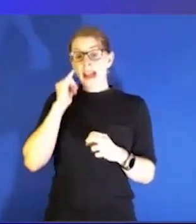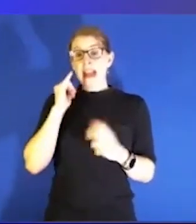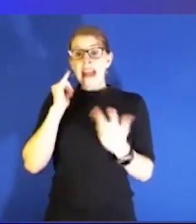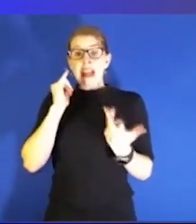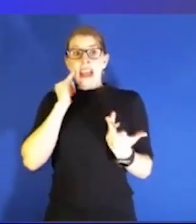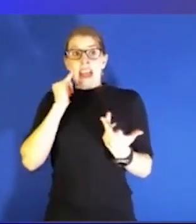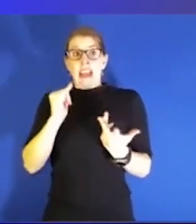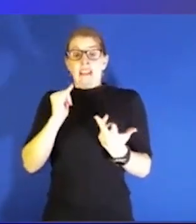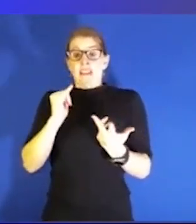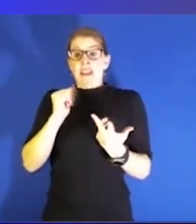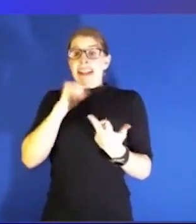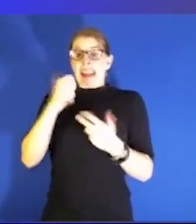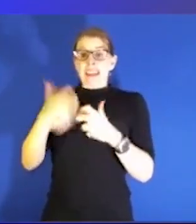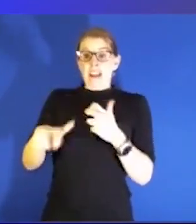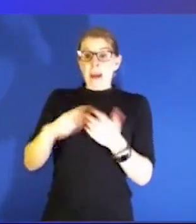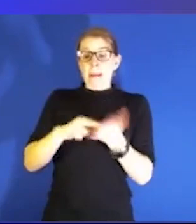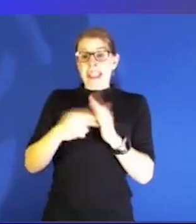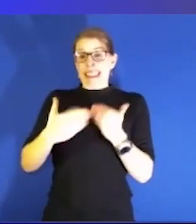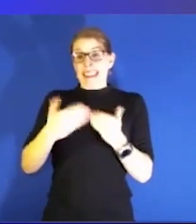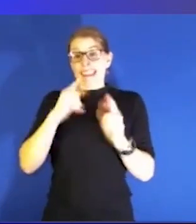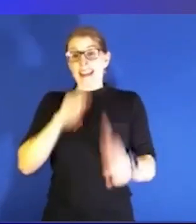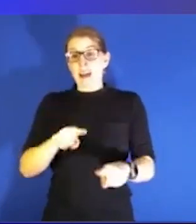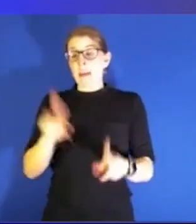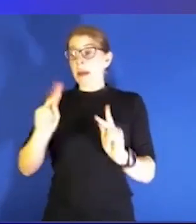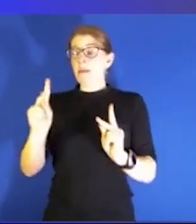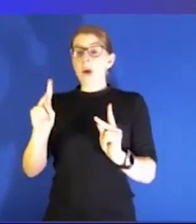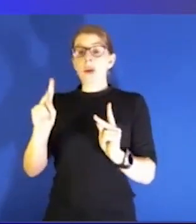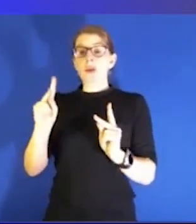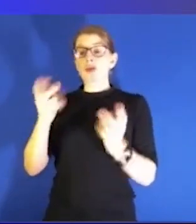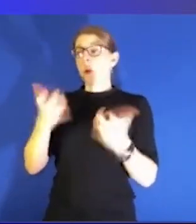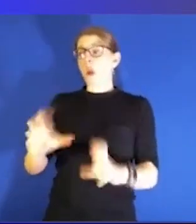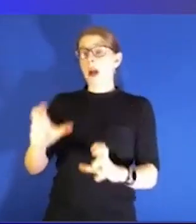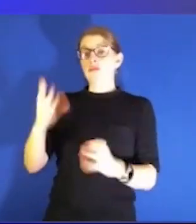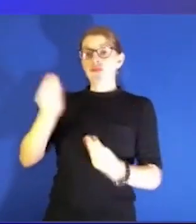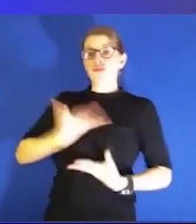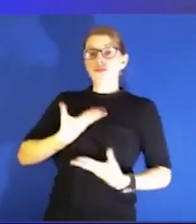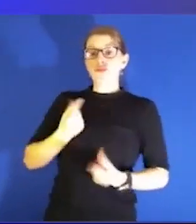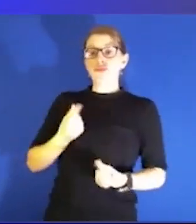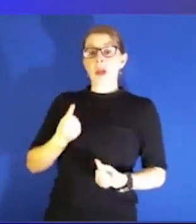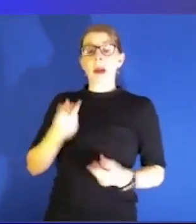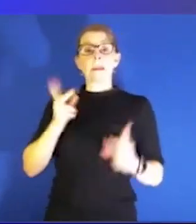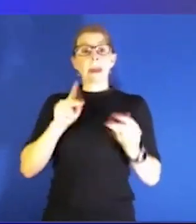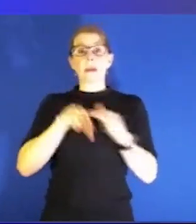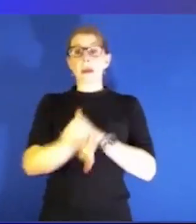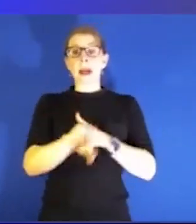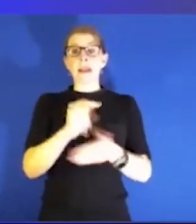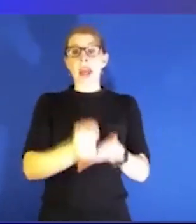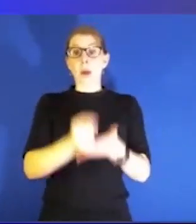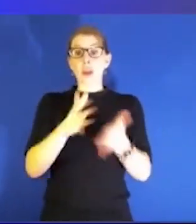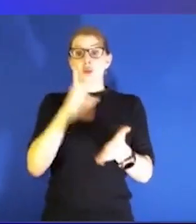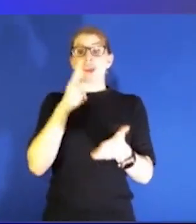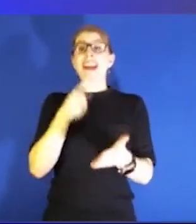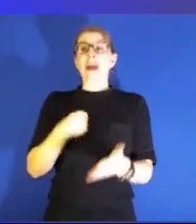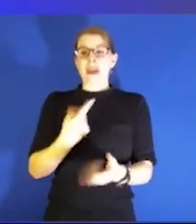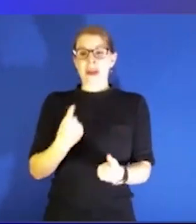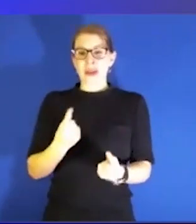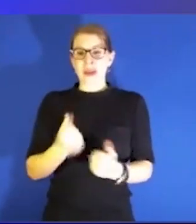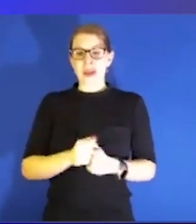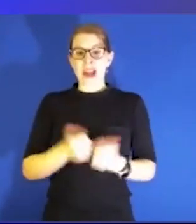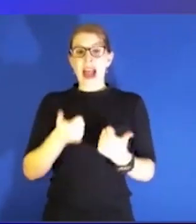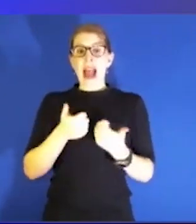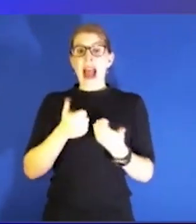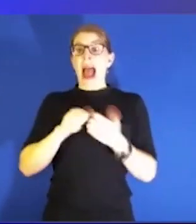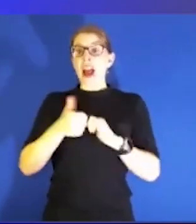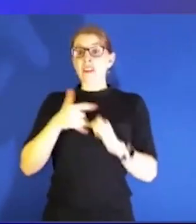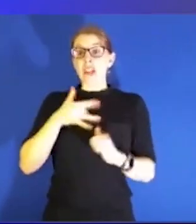easy answer. But I think people don't like to be told what to do. Even in therapy, I think people come in thinking, oh, the therapist will tell me what to do and how to feel better. And